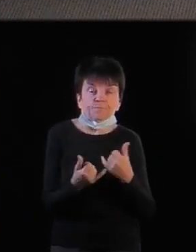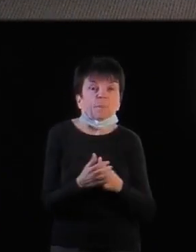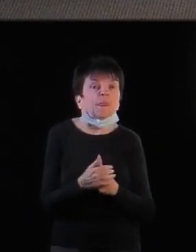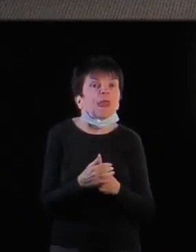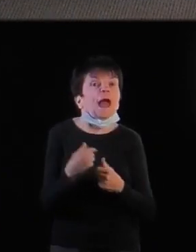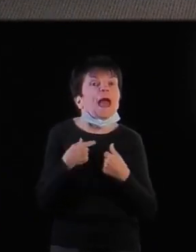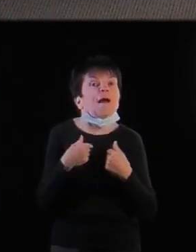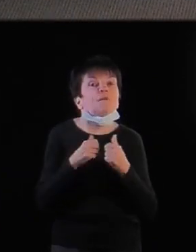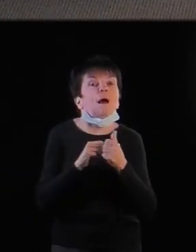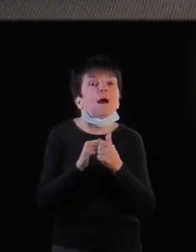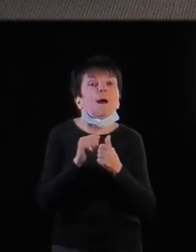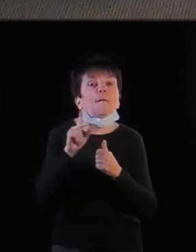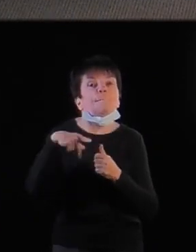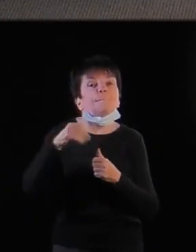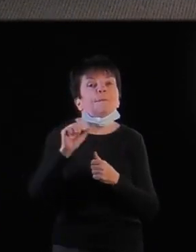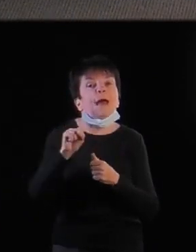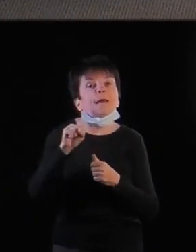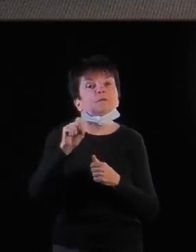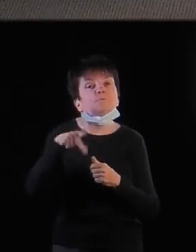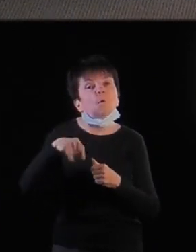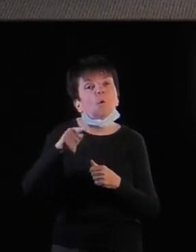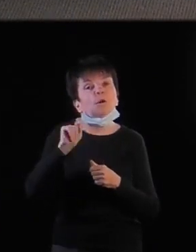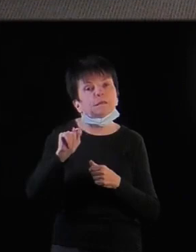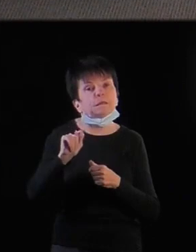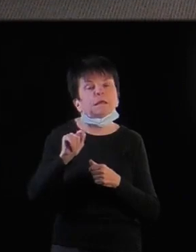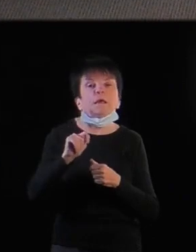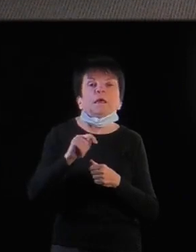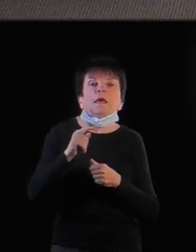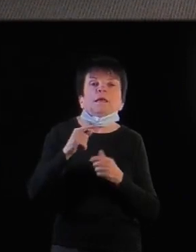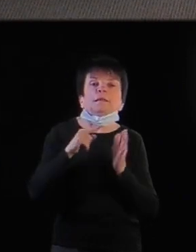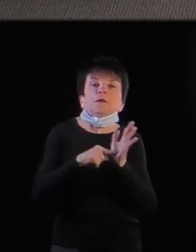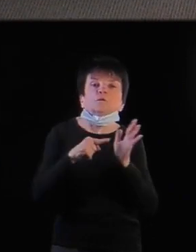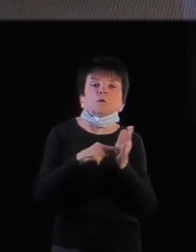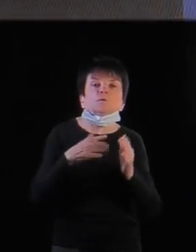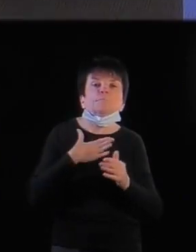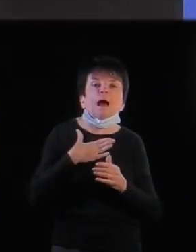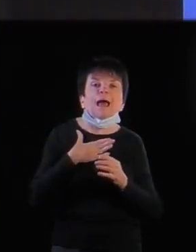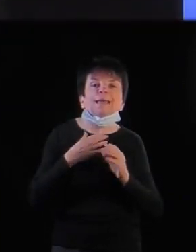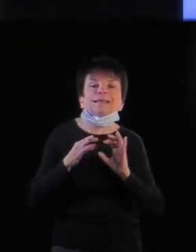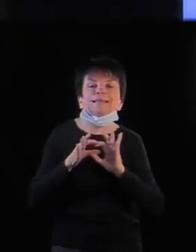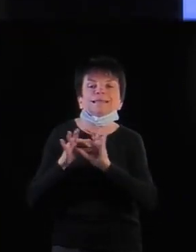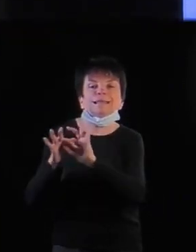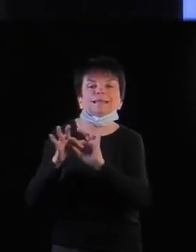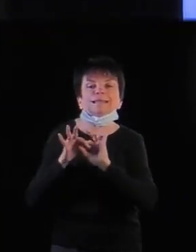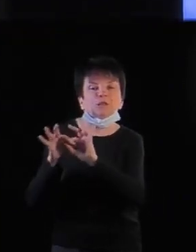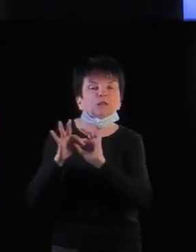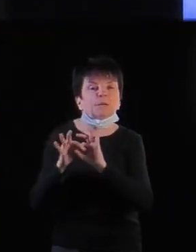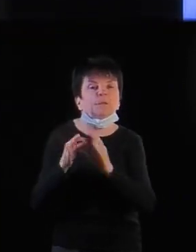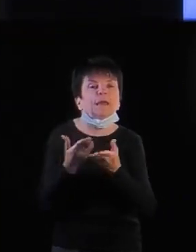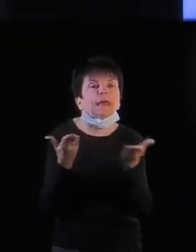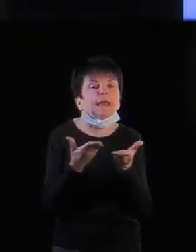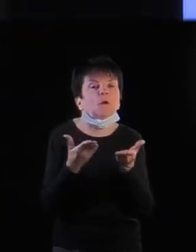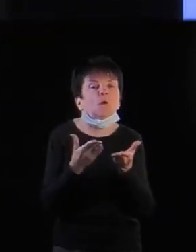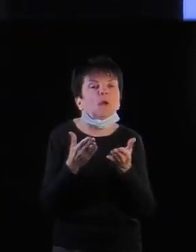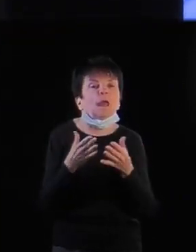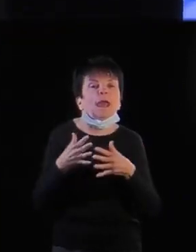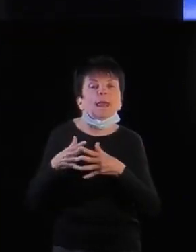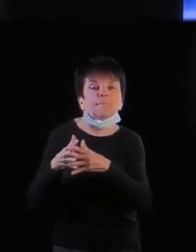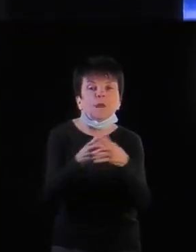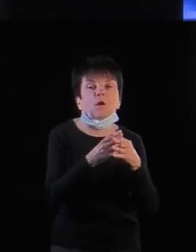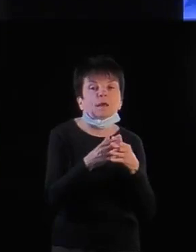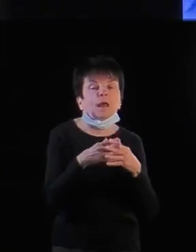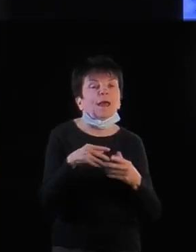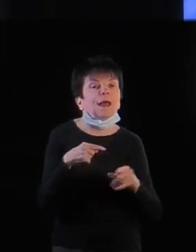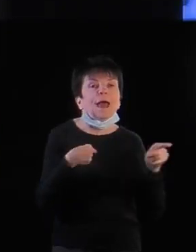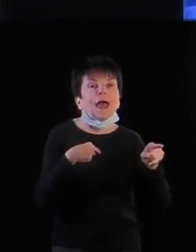on behalf of my citizenship in the United States of America. And I can travel to other lands, and I've been on missions trips